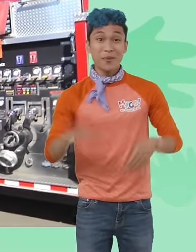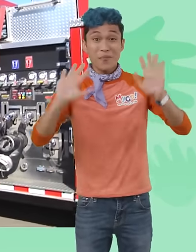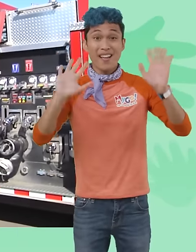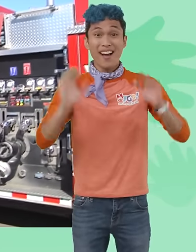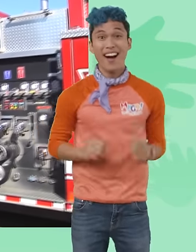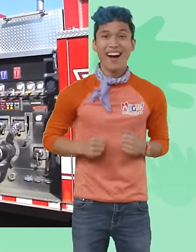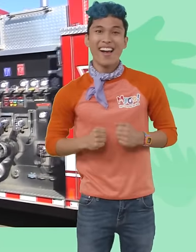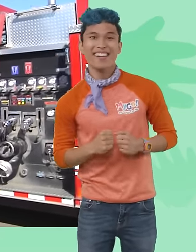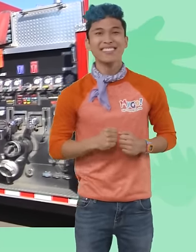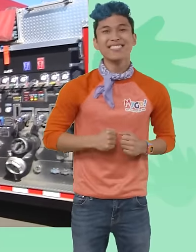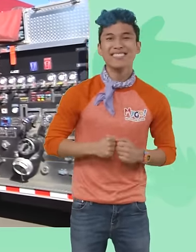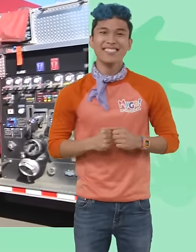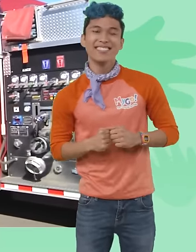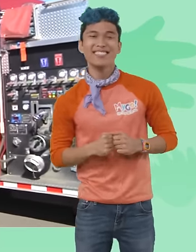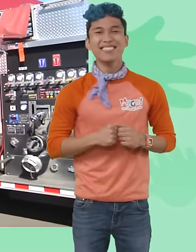See ya!